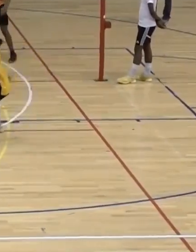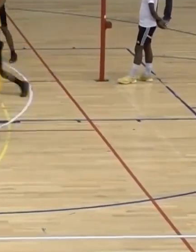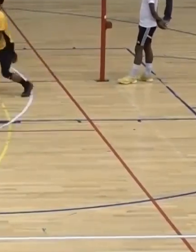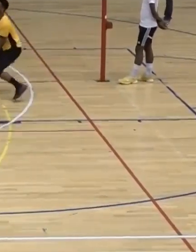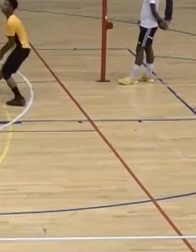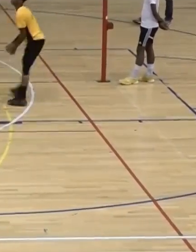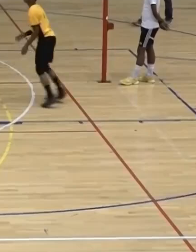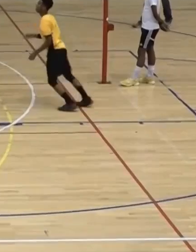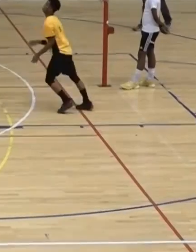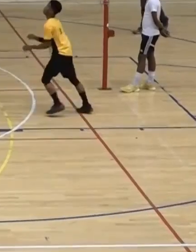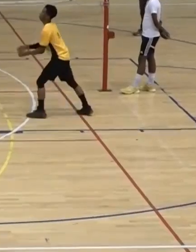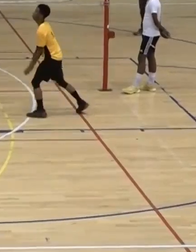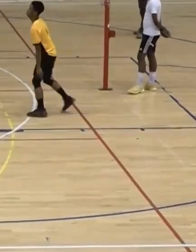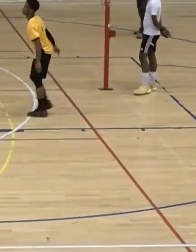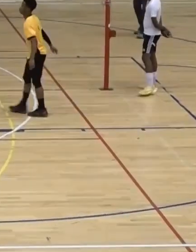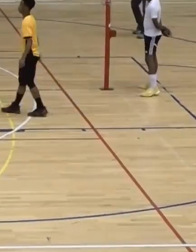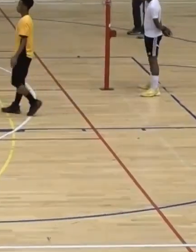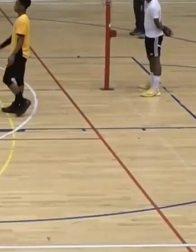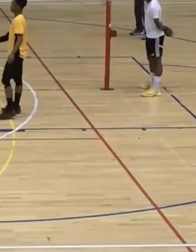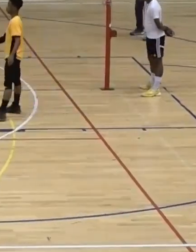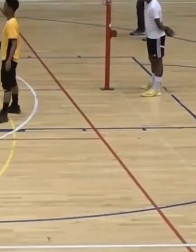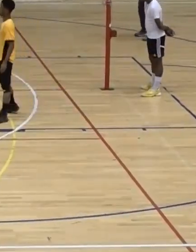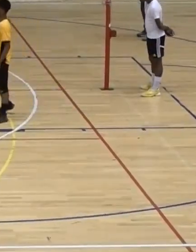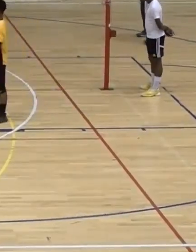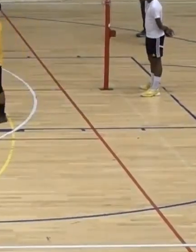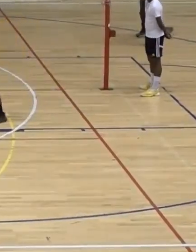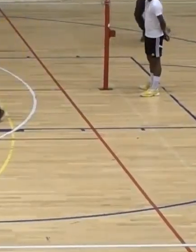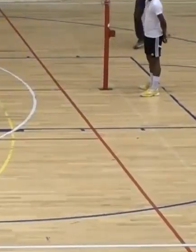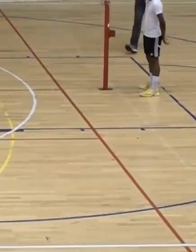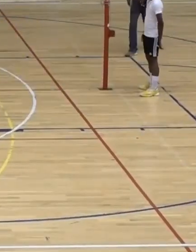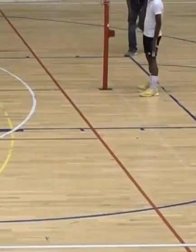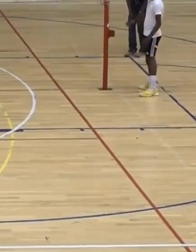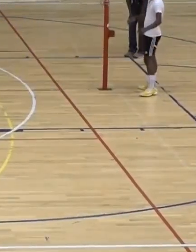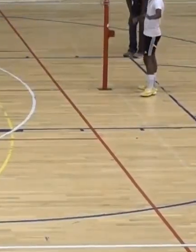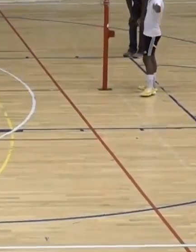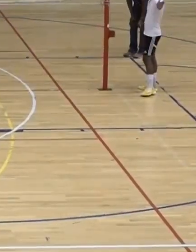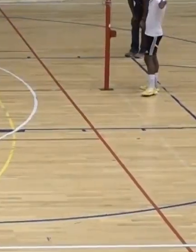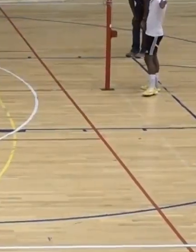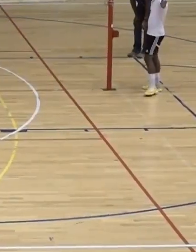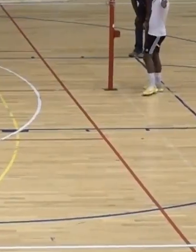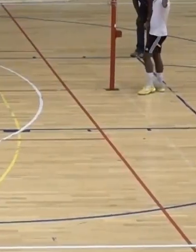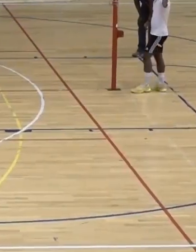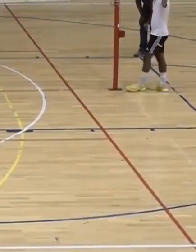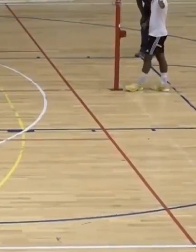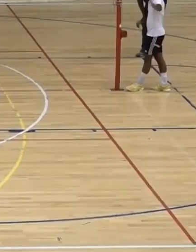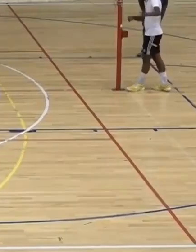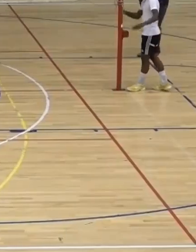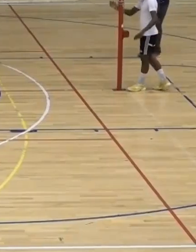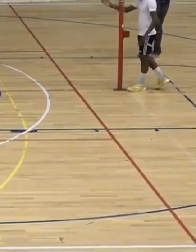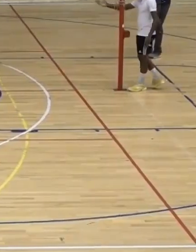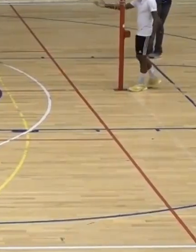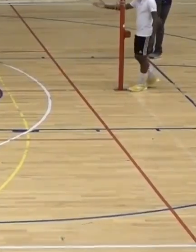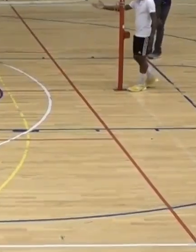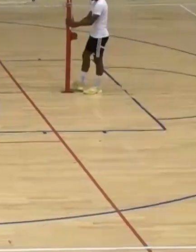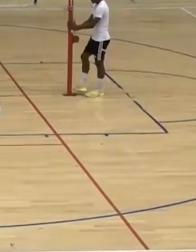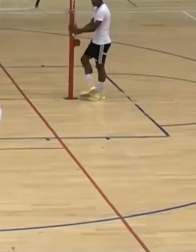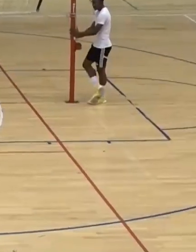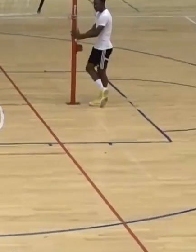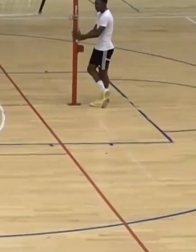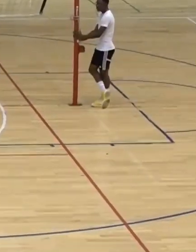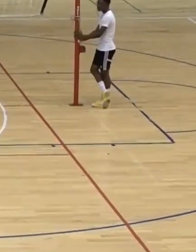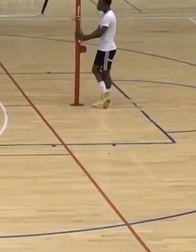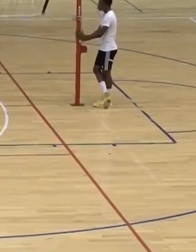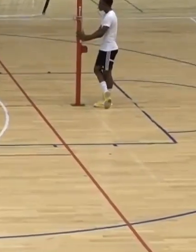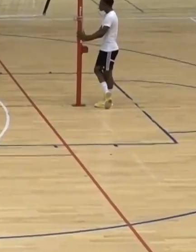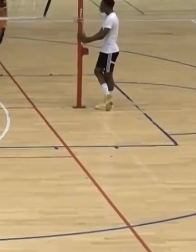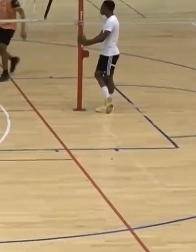Foundation toppled Barbados Community College. Nicholas Durant with a special delivery. Sweet. The defense